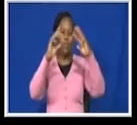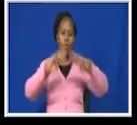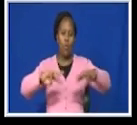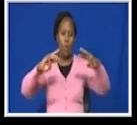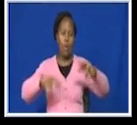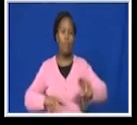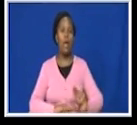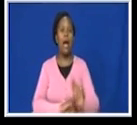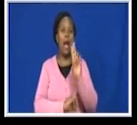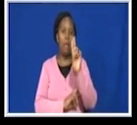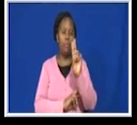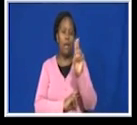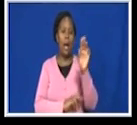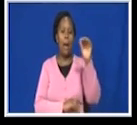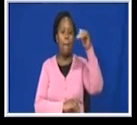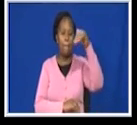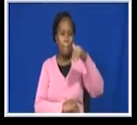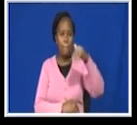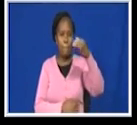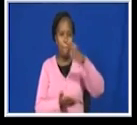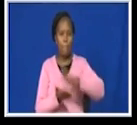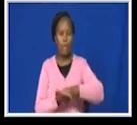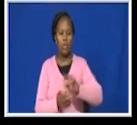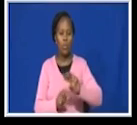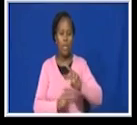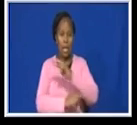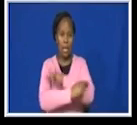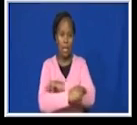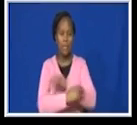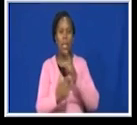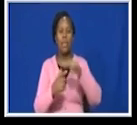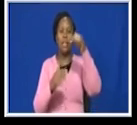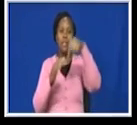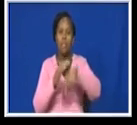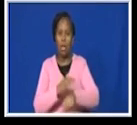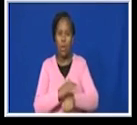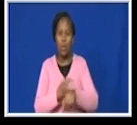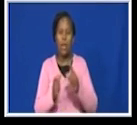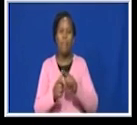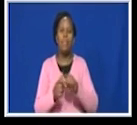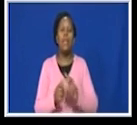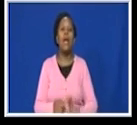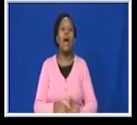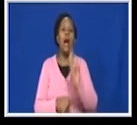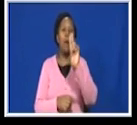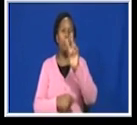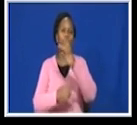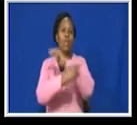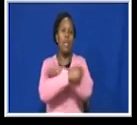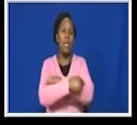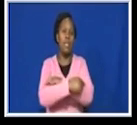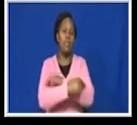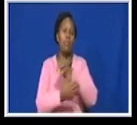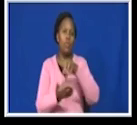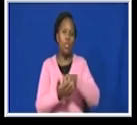up, back to the rest position, then down, and then back to the rest position. That is